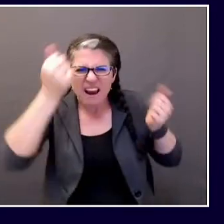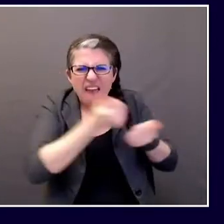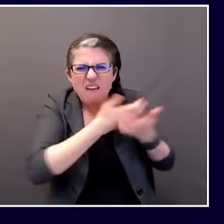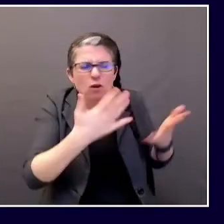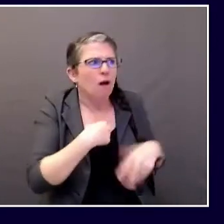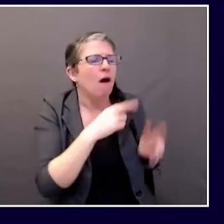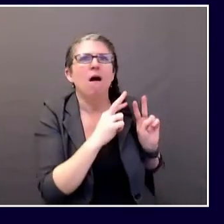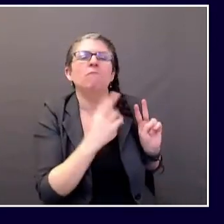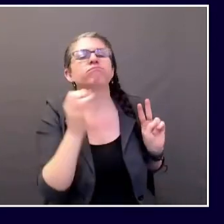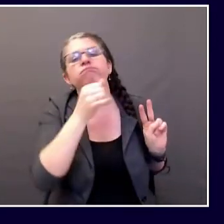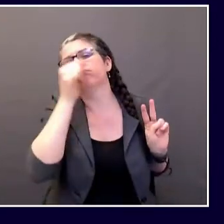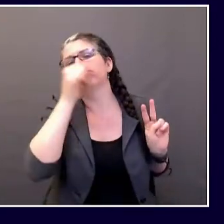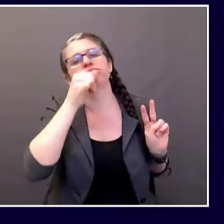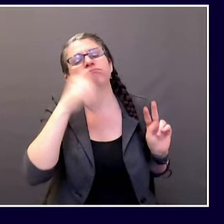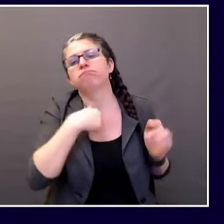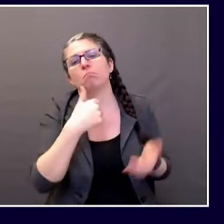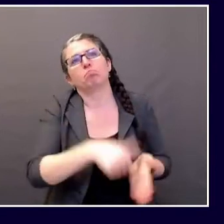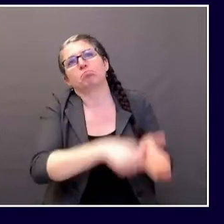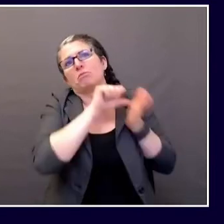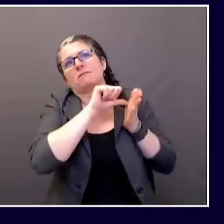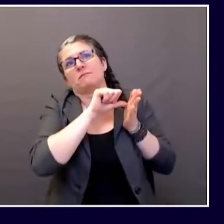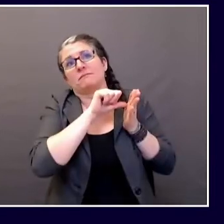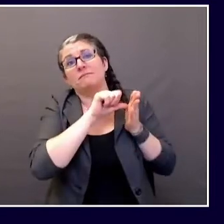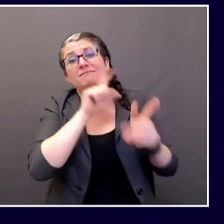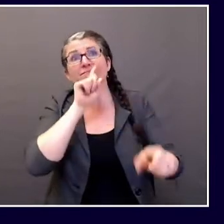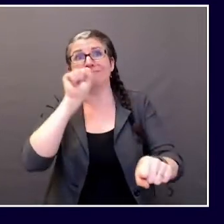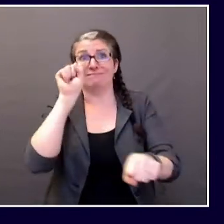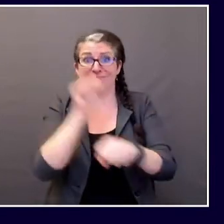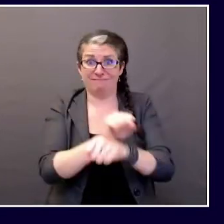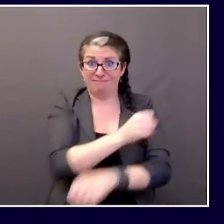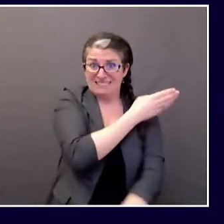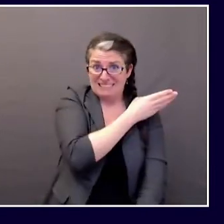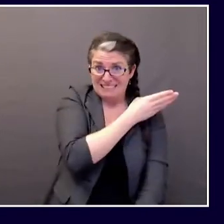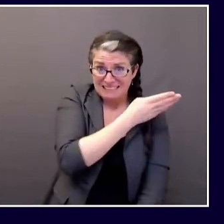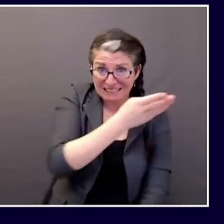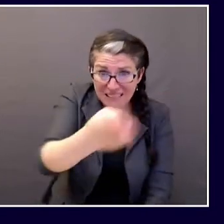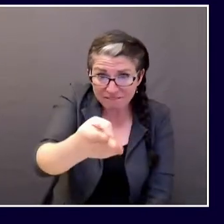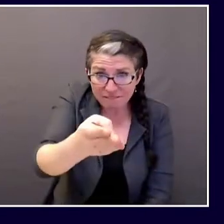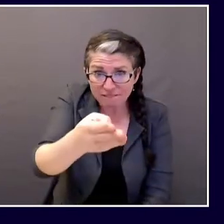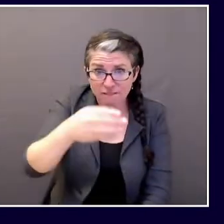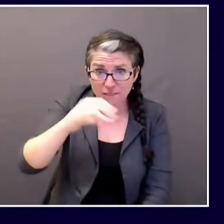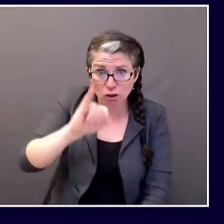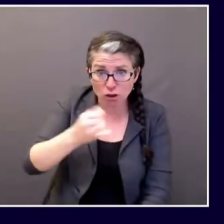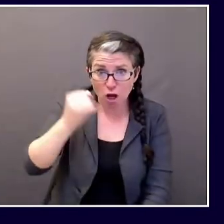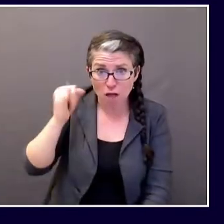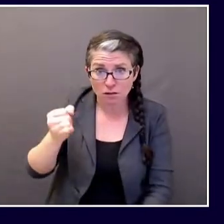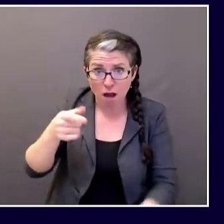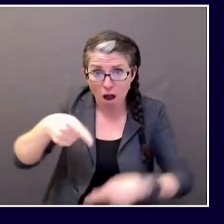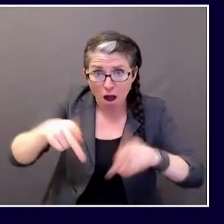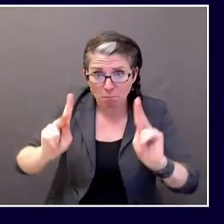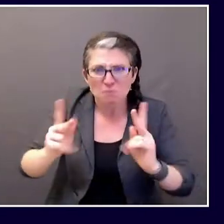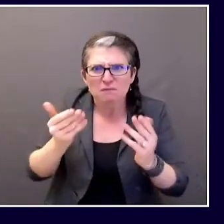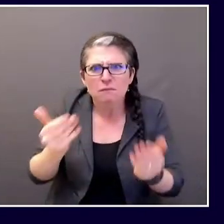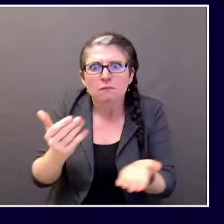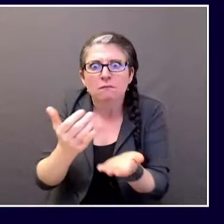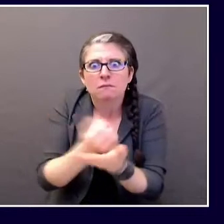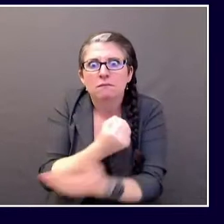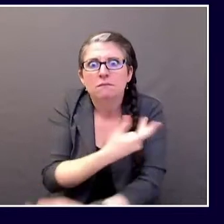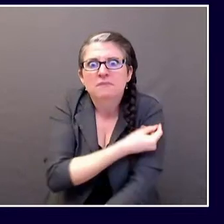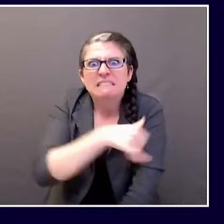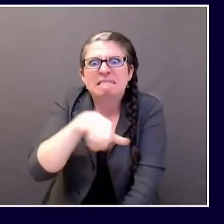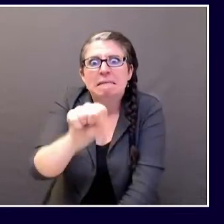my own family members across the nation. And I reiterated to them what I'm saying to you, what I said last week, and what I'll say